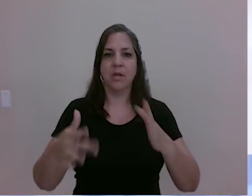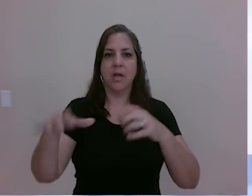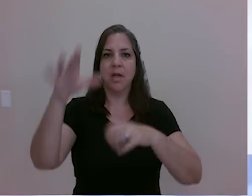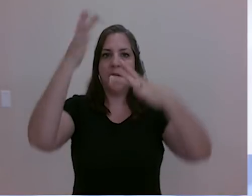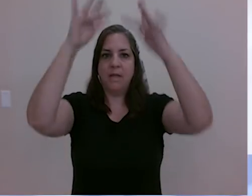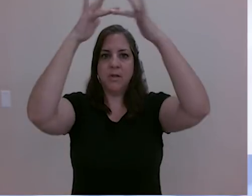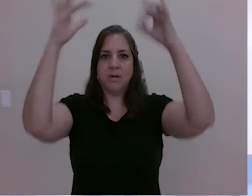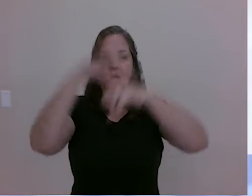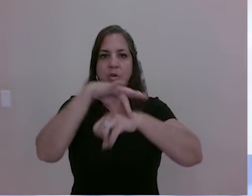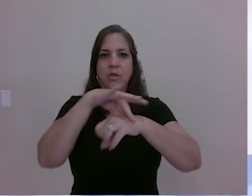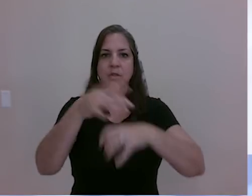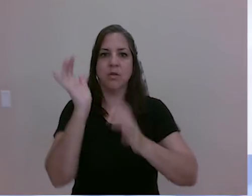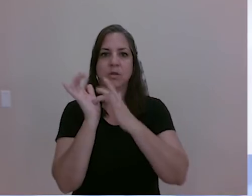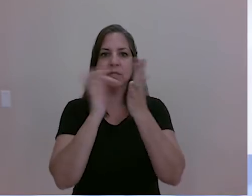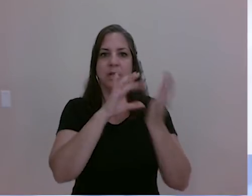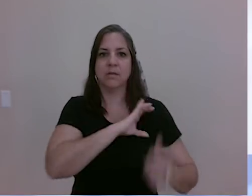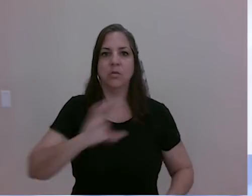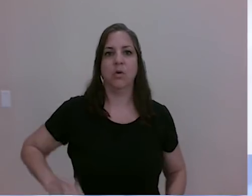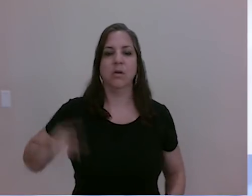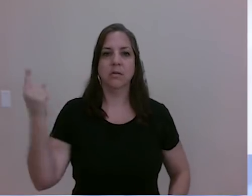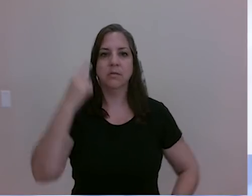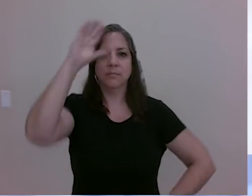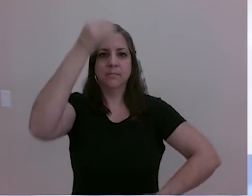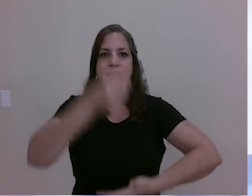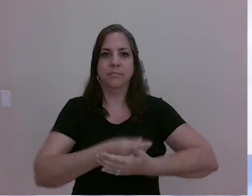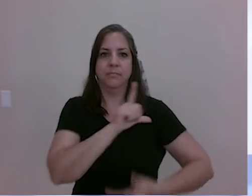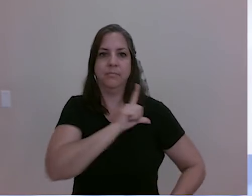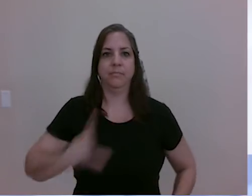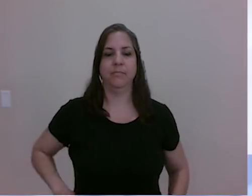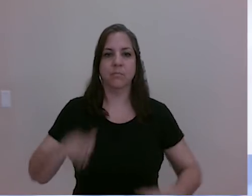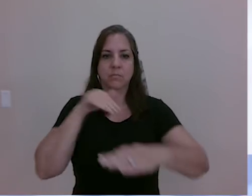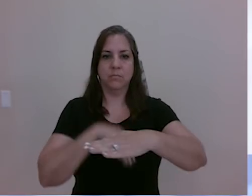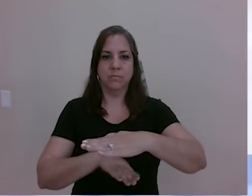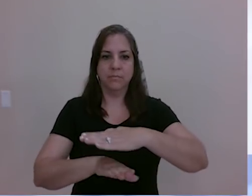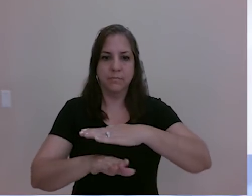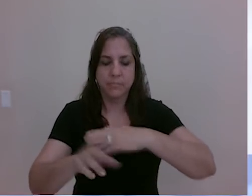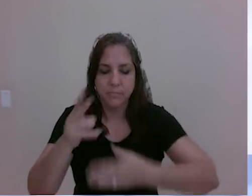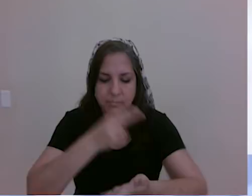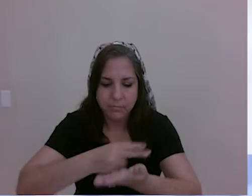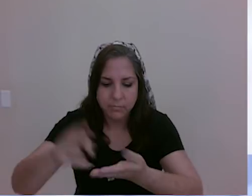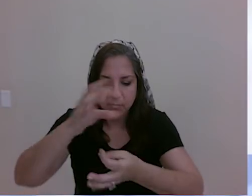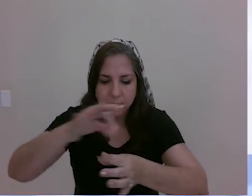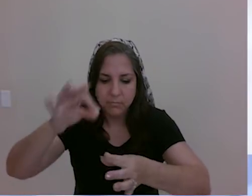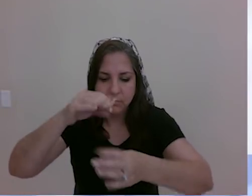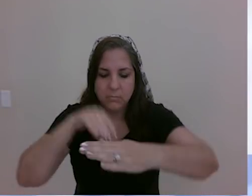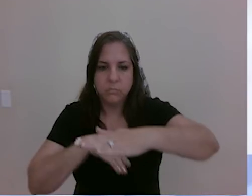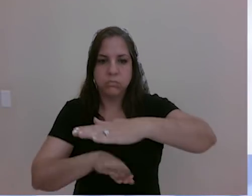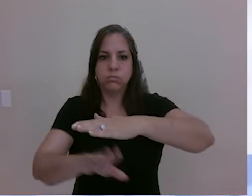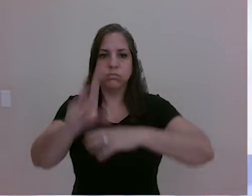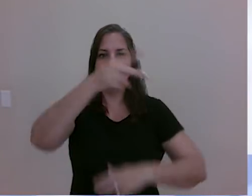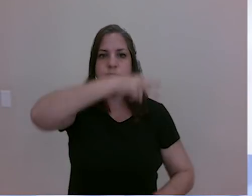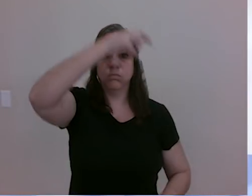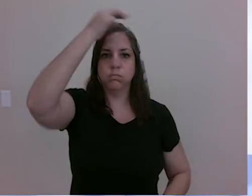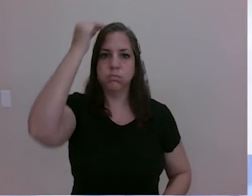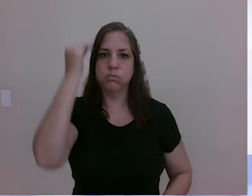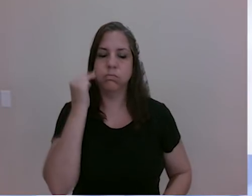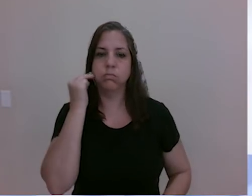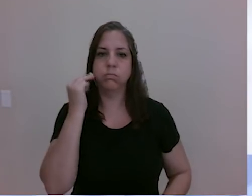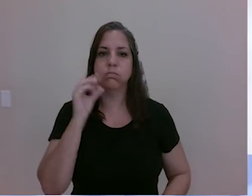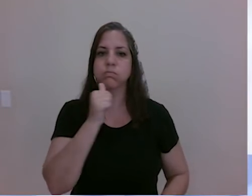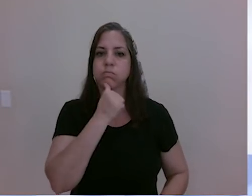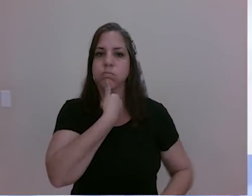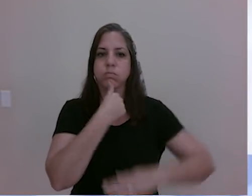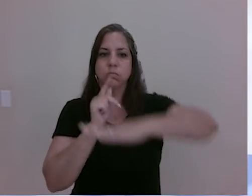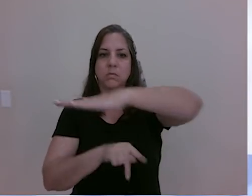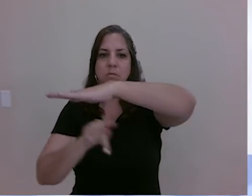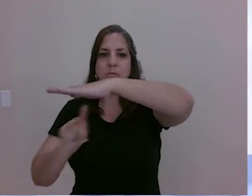earth, and in Jesus Christ, his only Son, our Lord, who was conceived by the Holy Spirit, born of the Virgin Mary, suffered